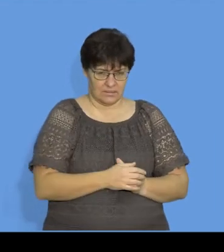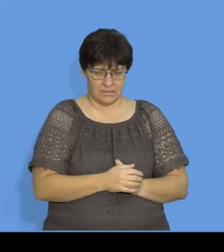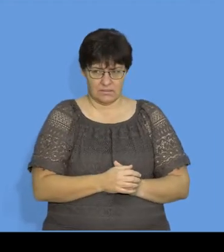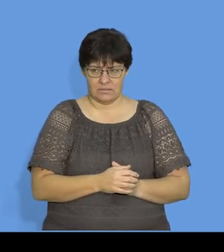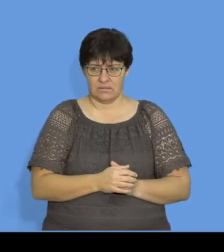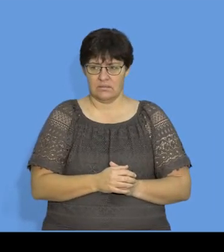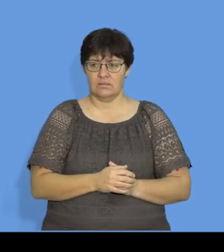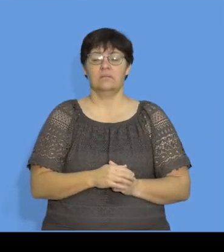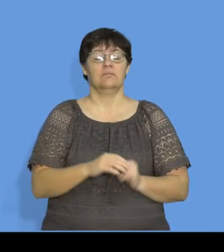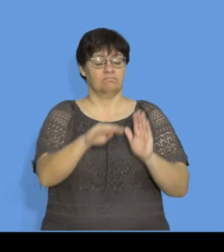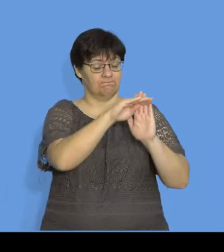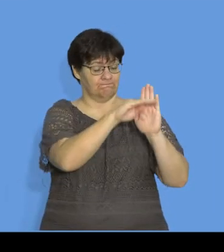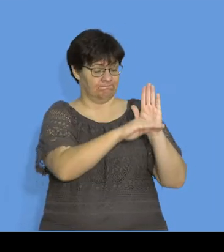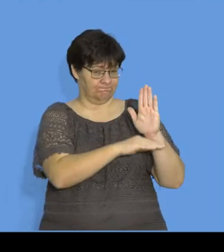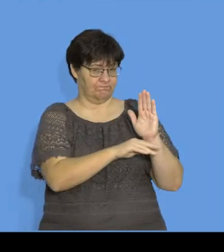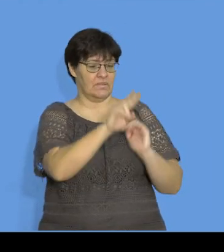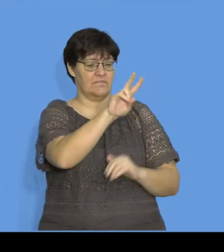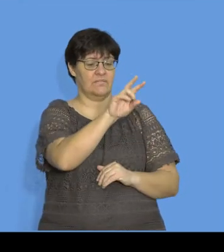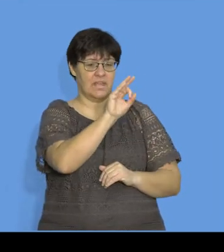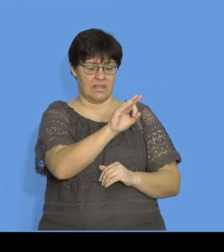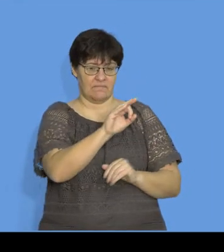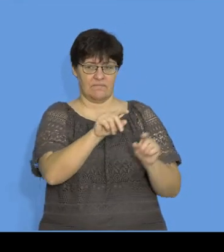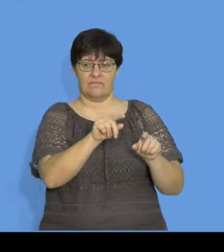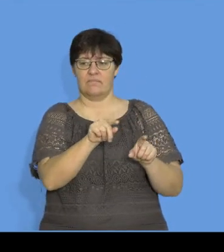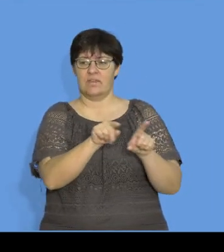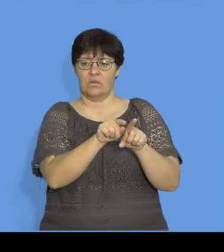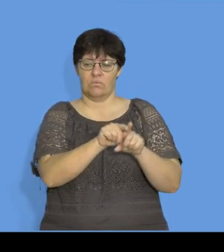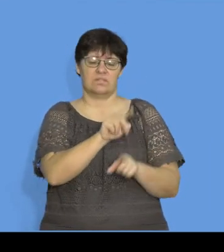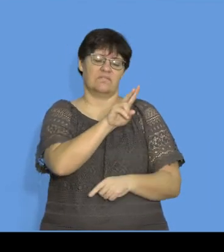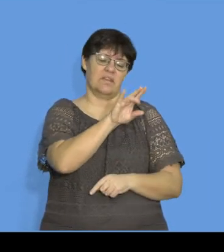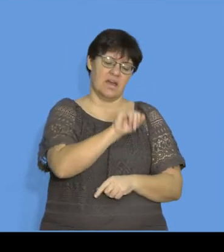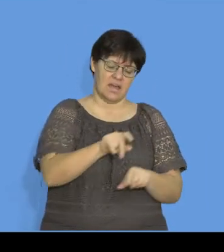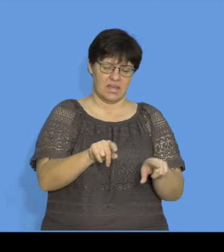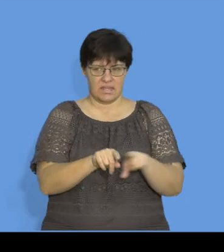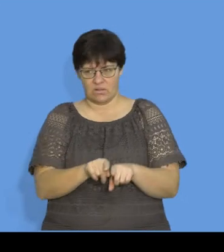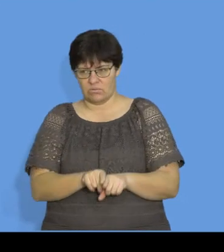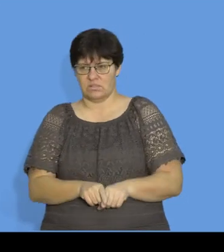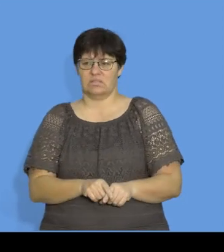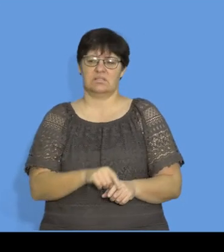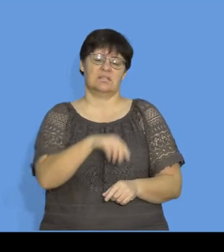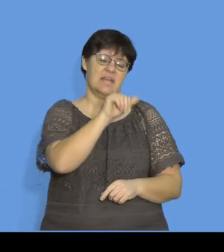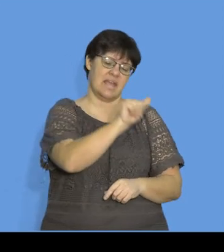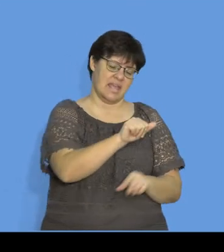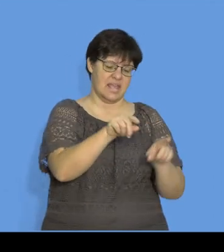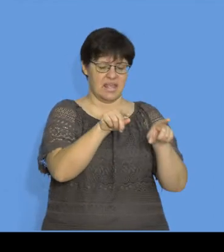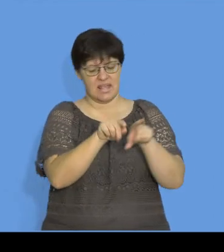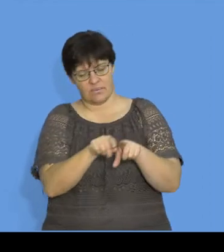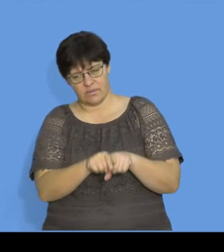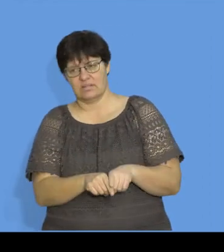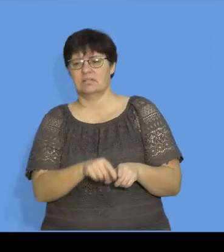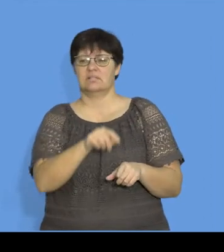we're going to do this. So we have our list.